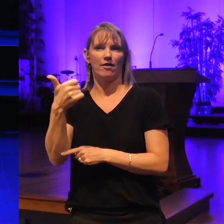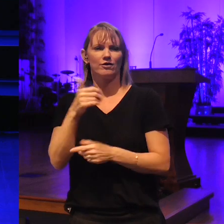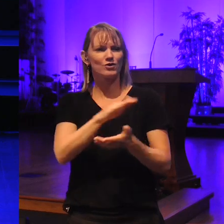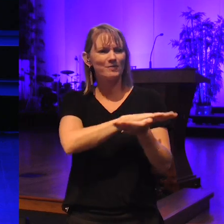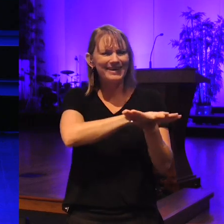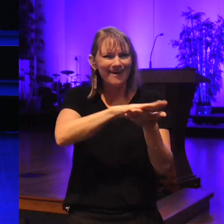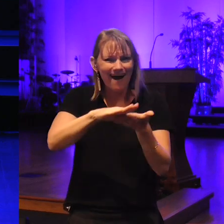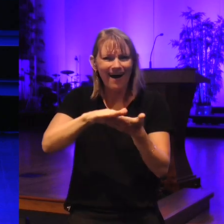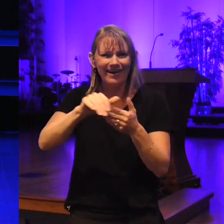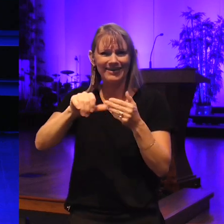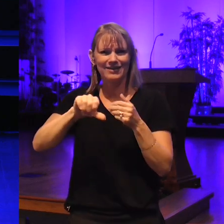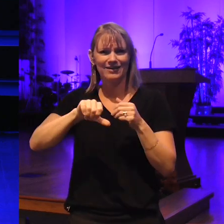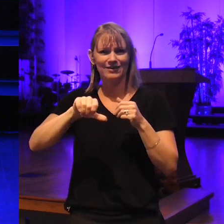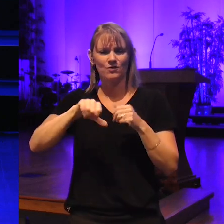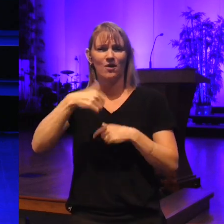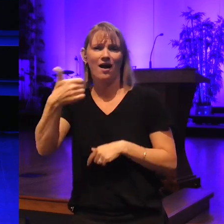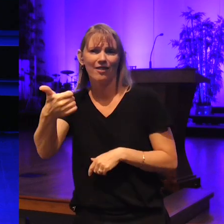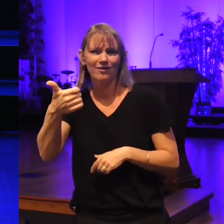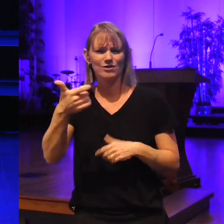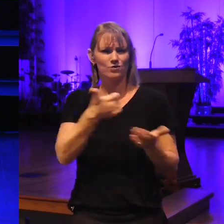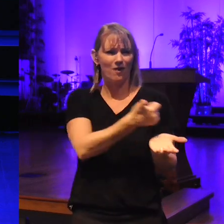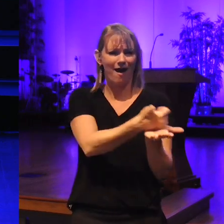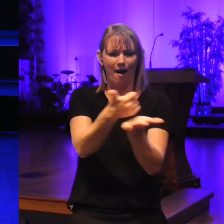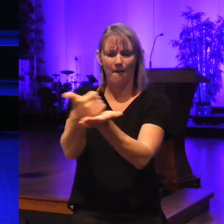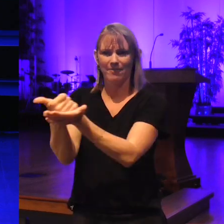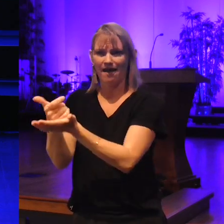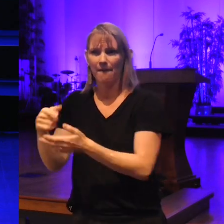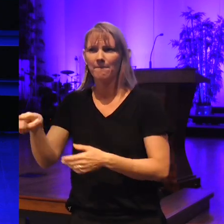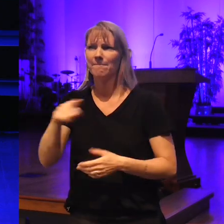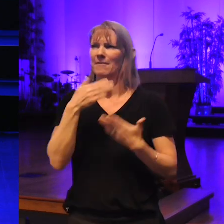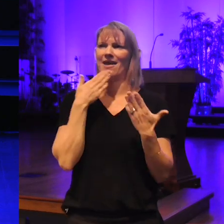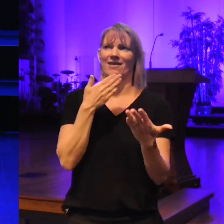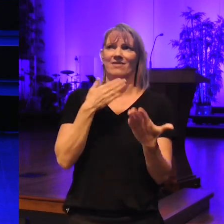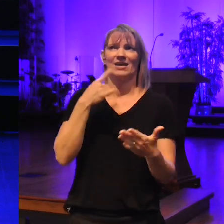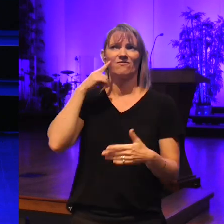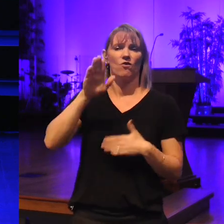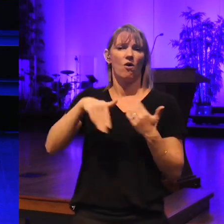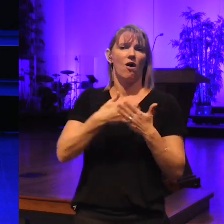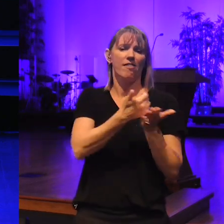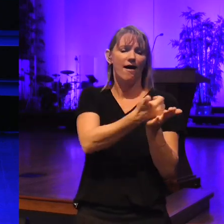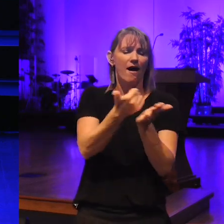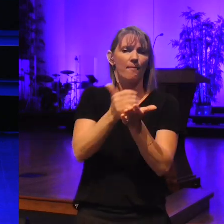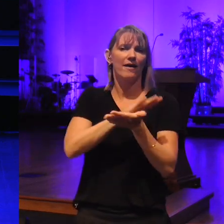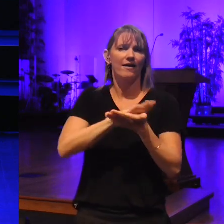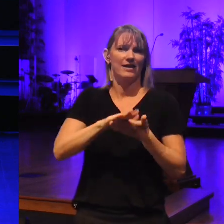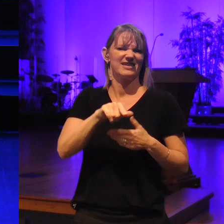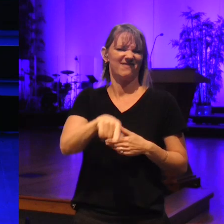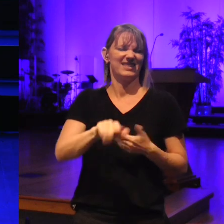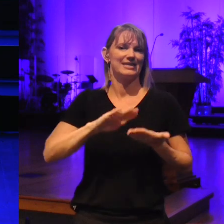be kind to them, to help them. And I give thanks for all the help and kindness of this community.